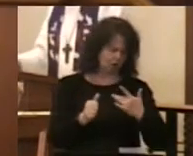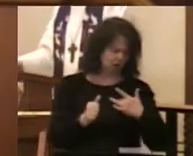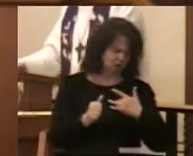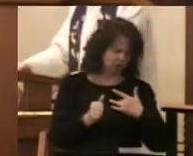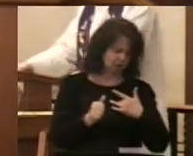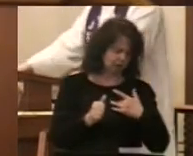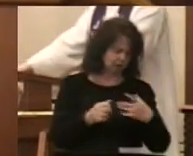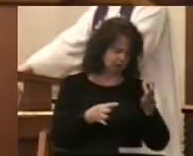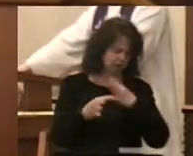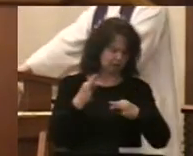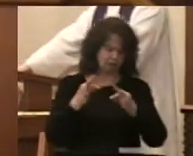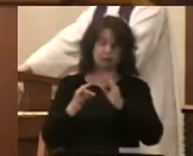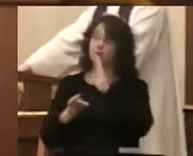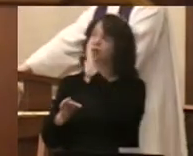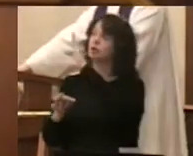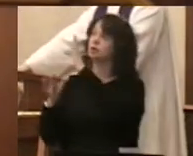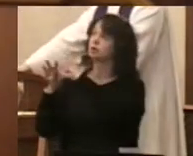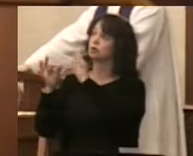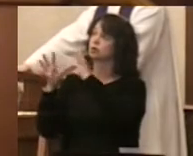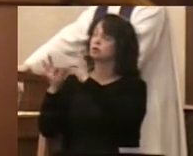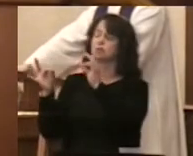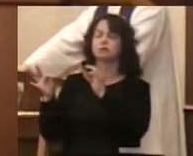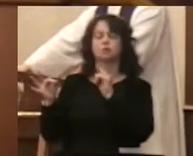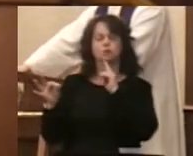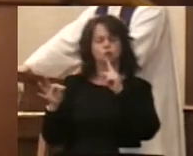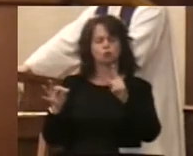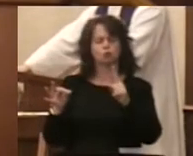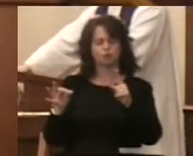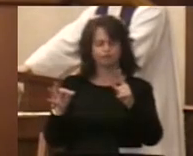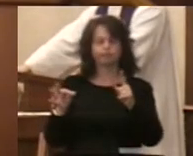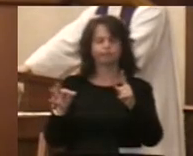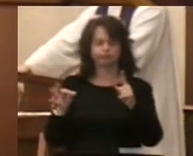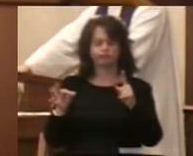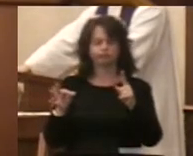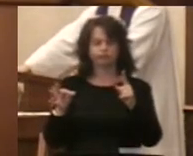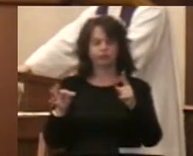word, it is a true word for us as well.